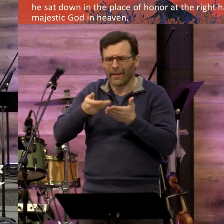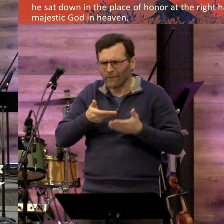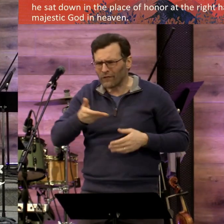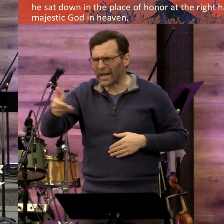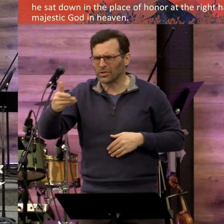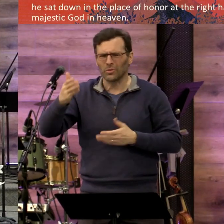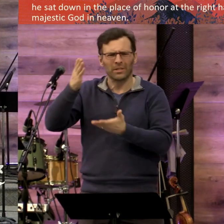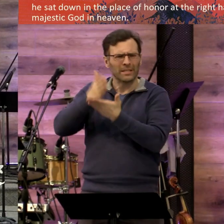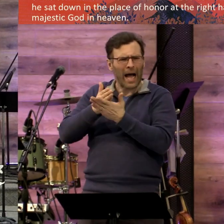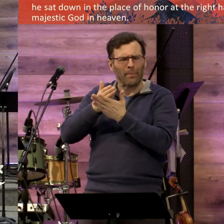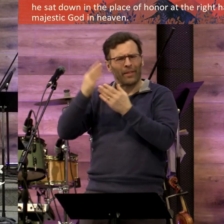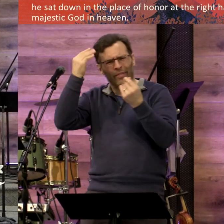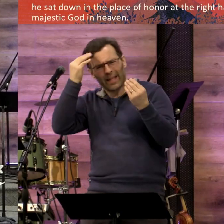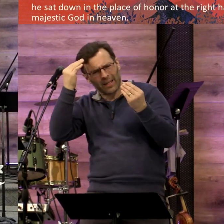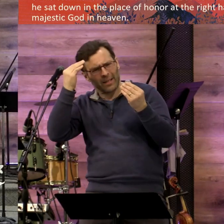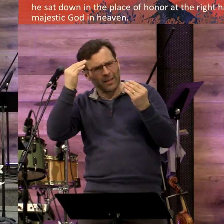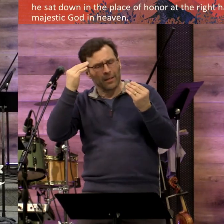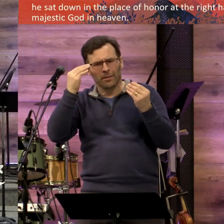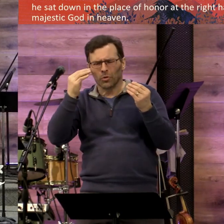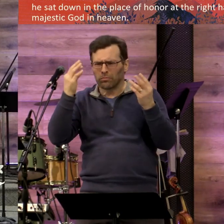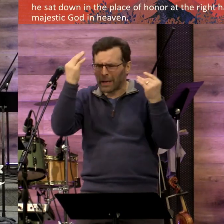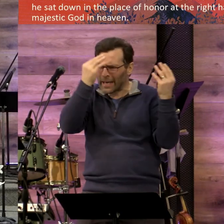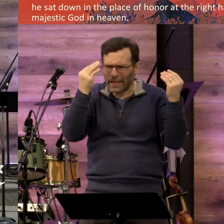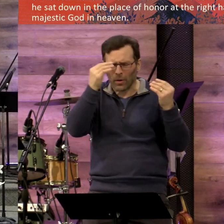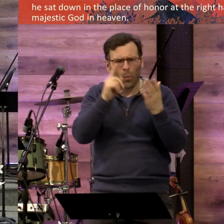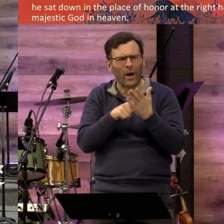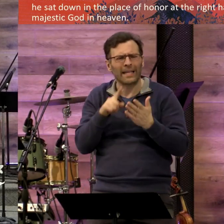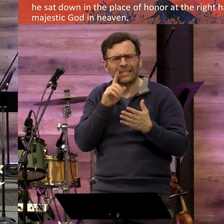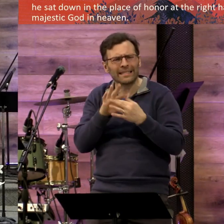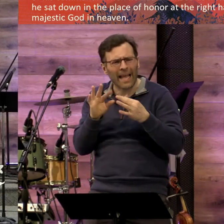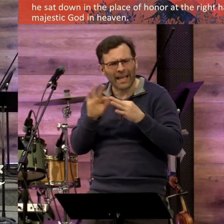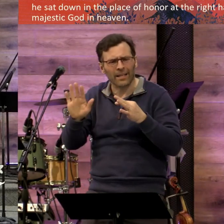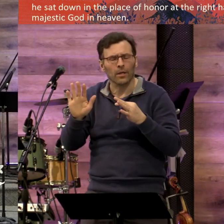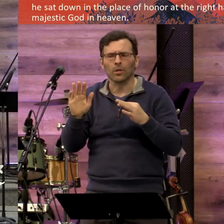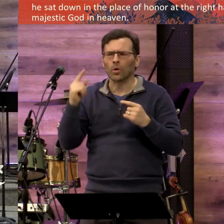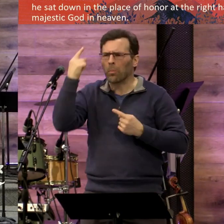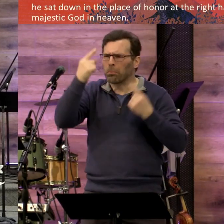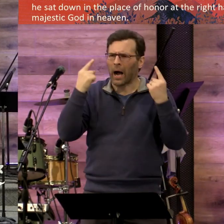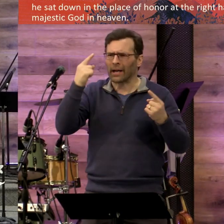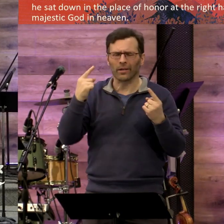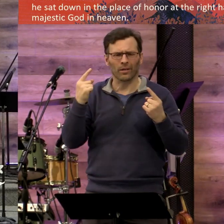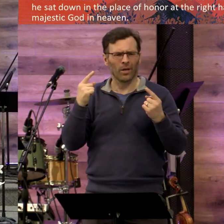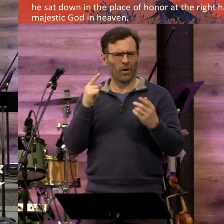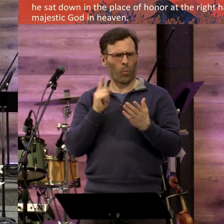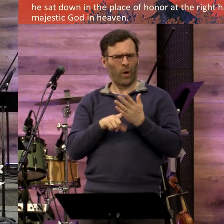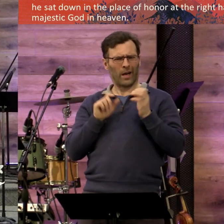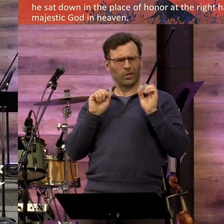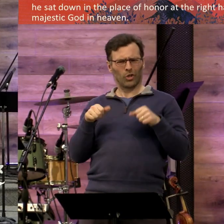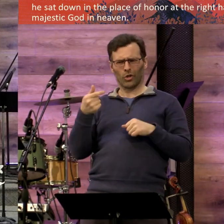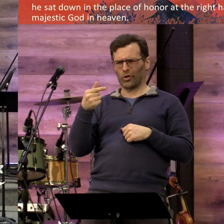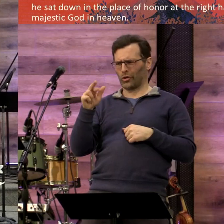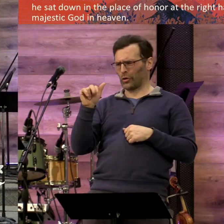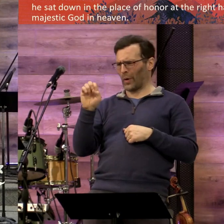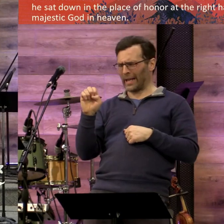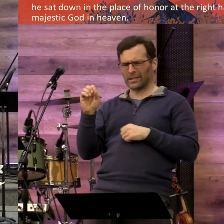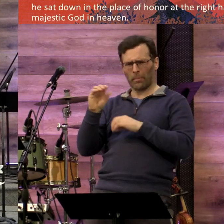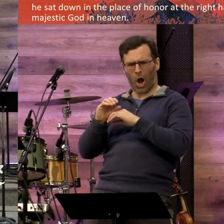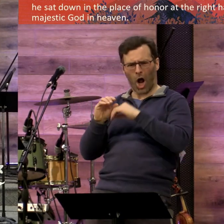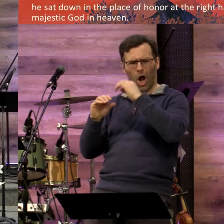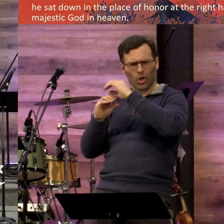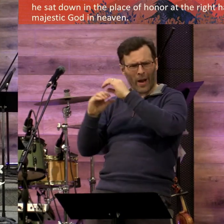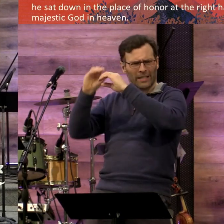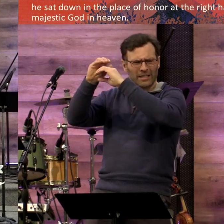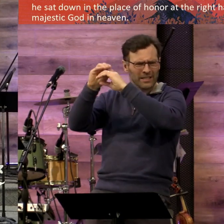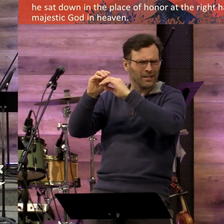stop and think about it, doesn't it? To meditate on what he is saying, to ponder what in the world could grace upon grace